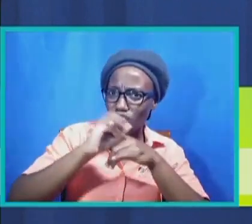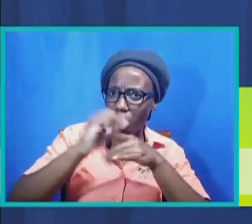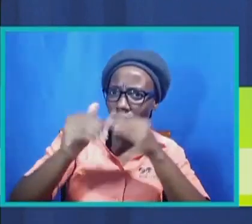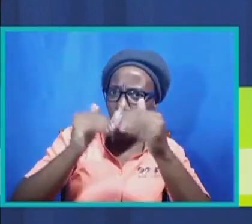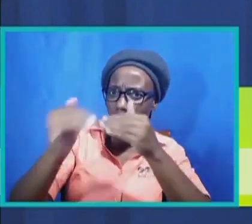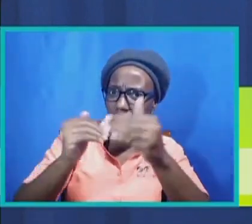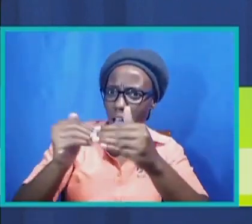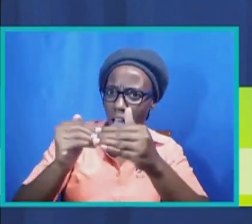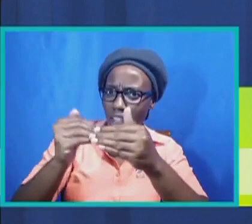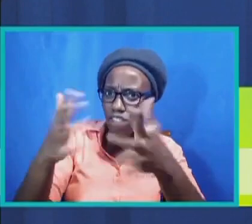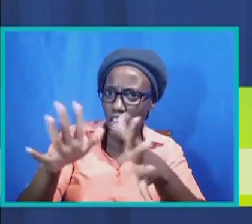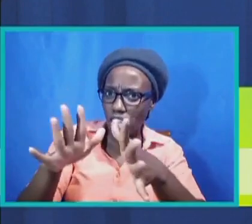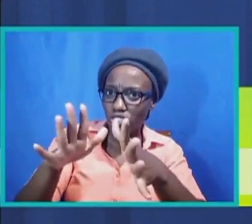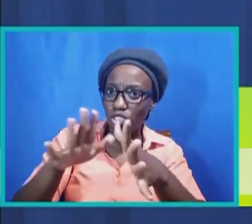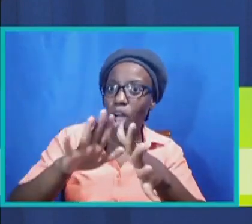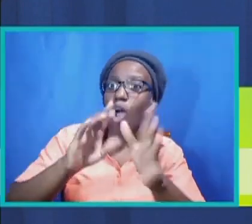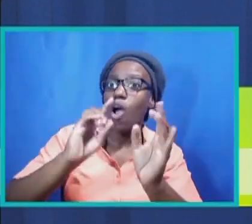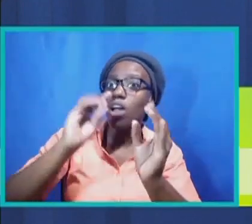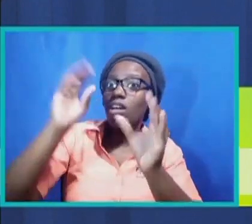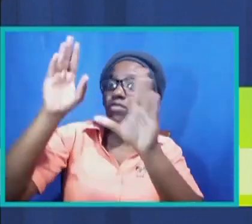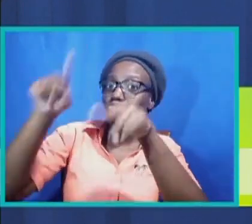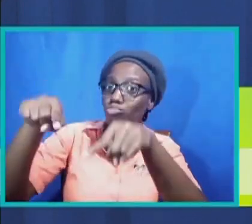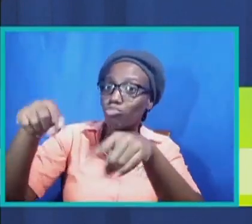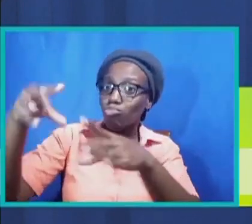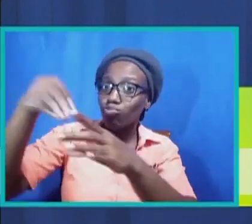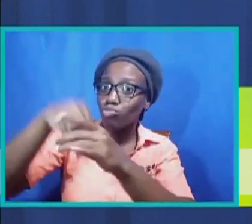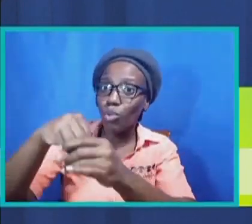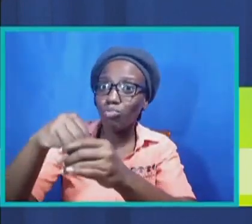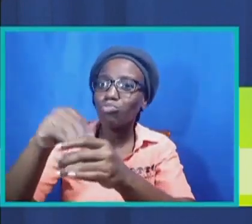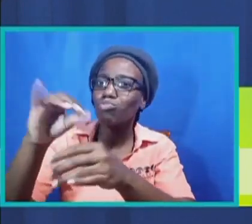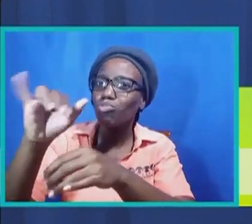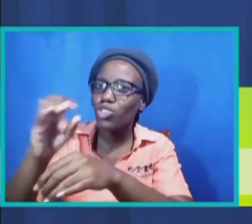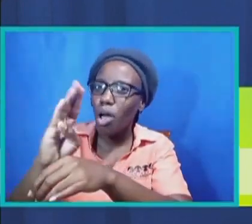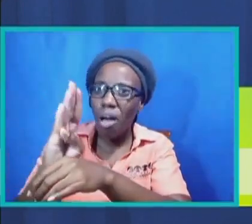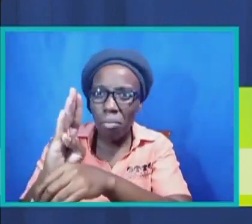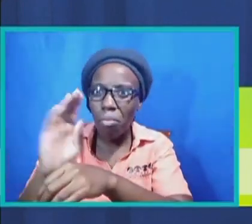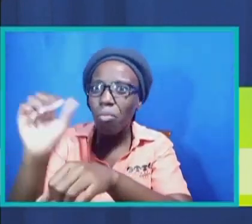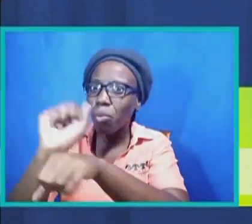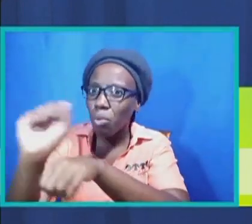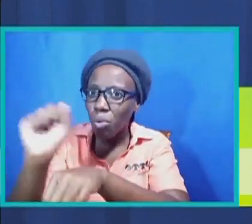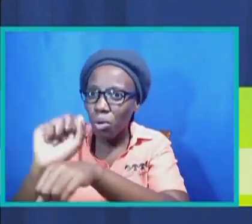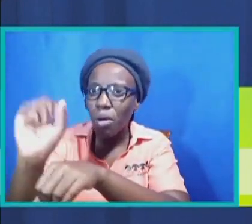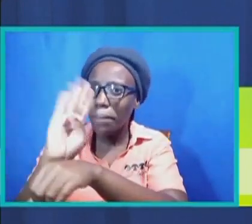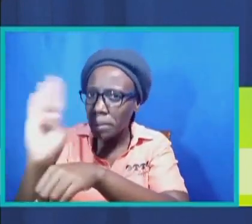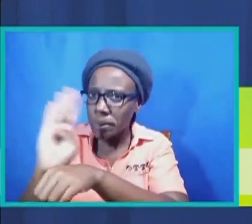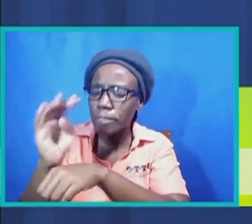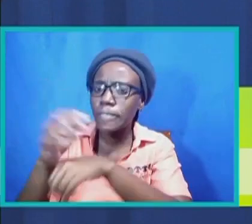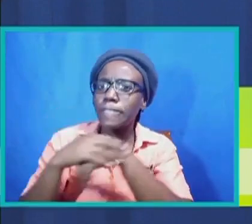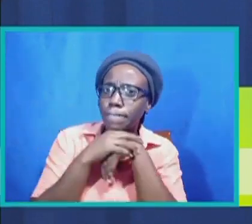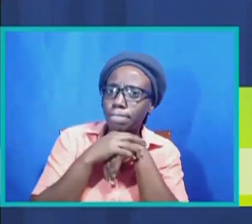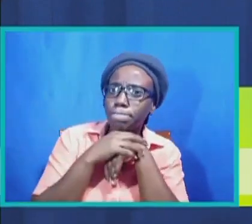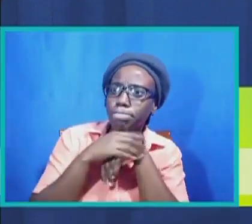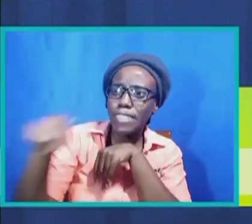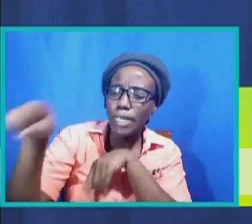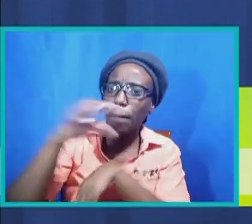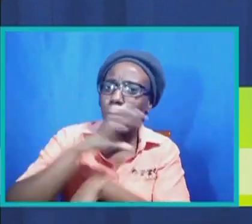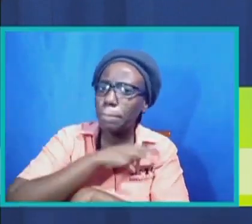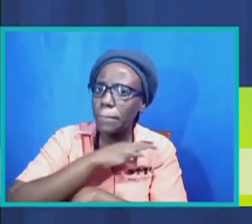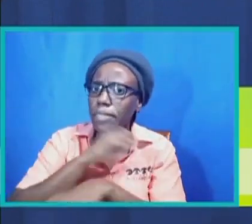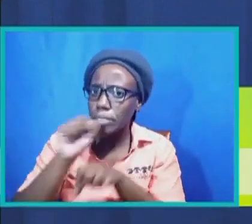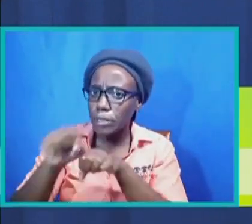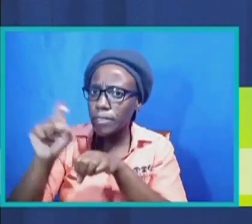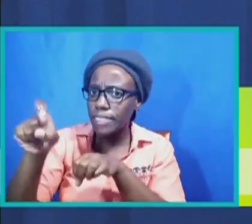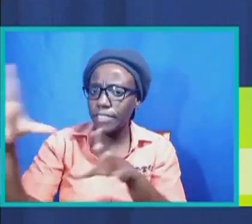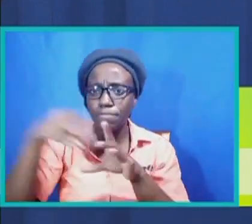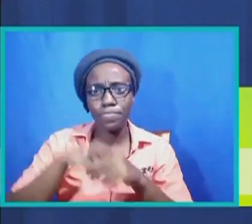you can put it any place now. Right. So in terms of looking at the fact that there's this workforce that we'd want